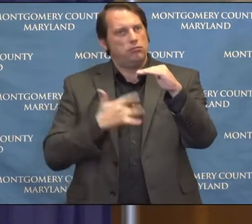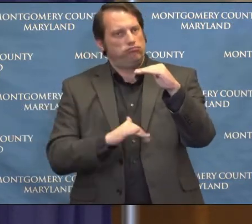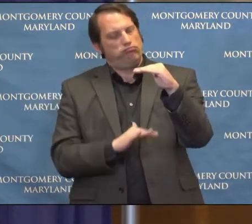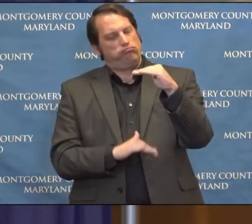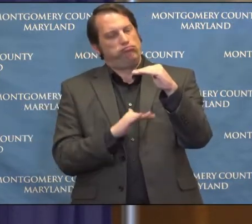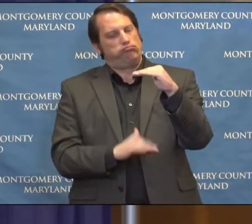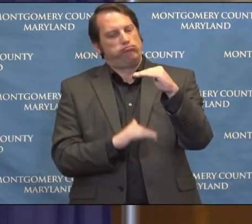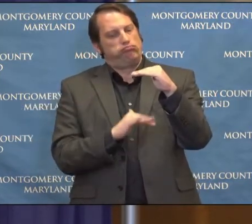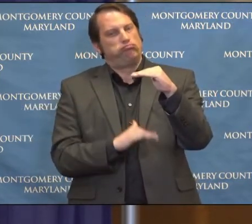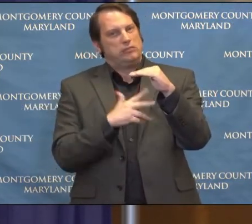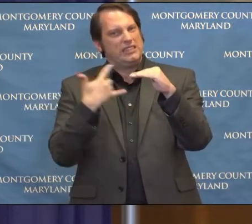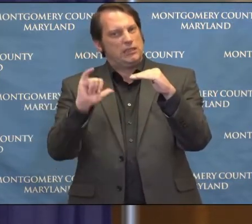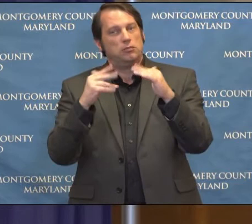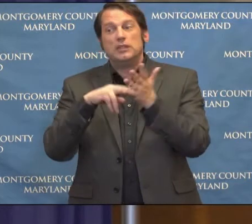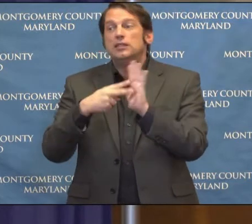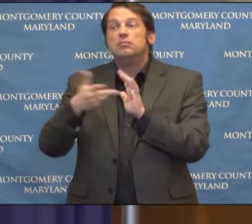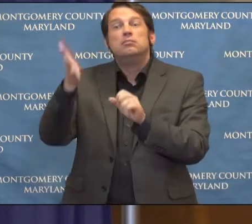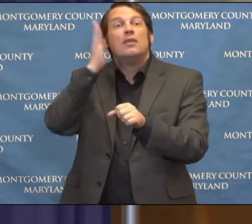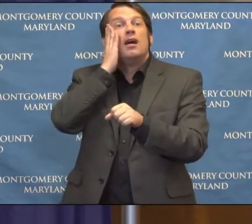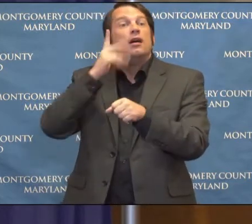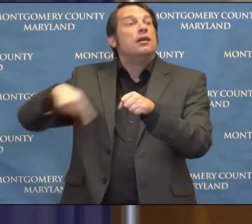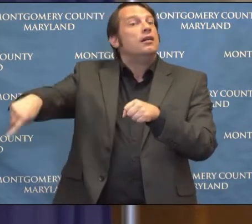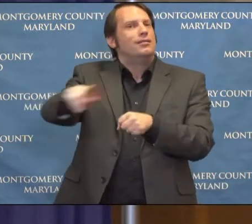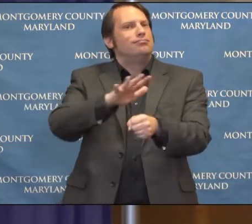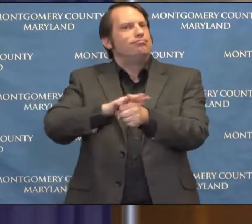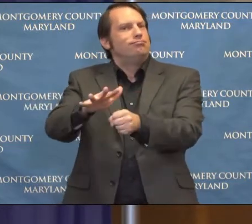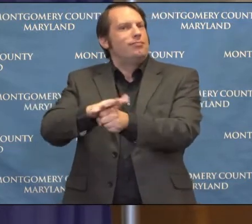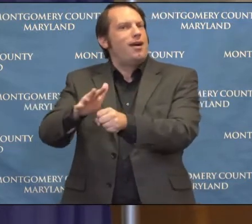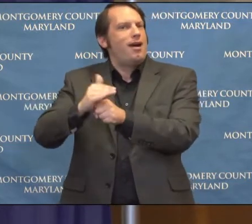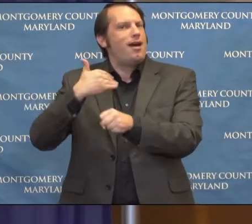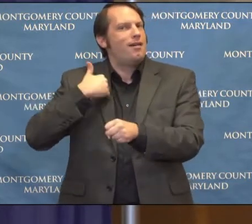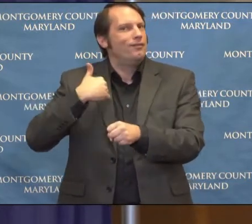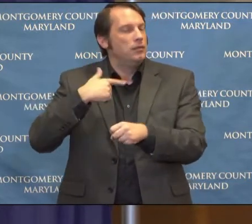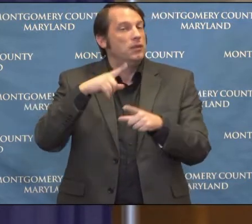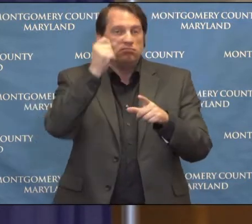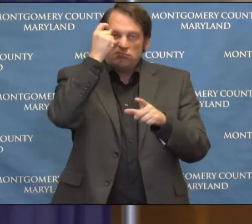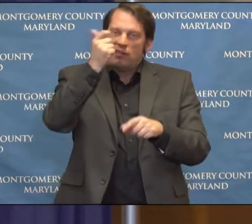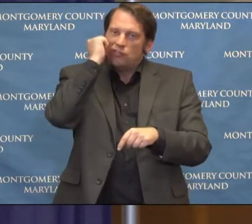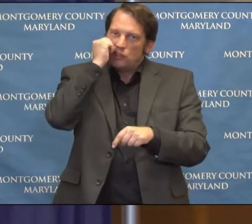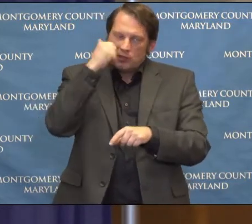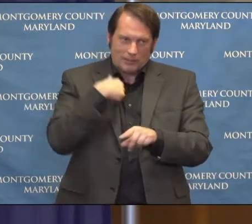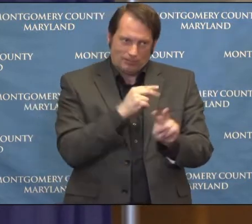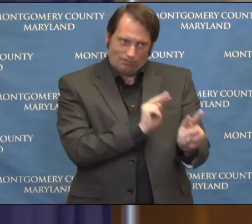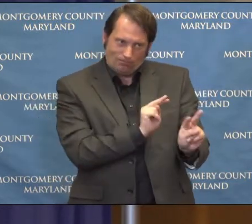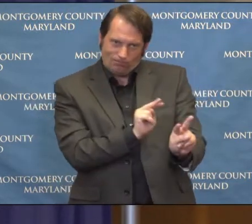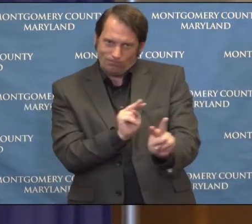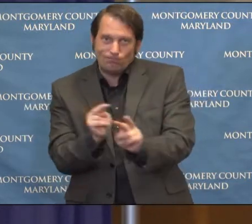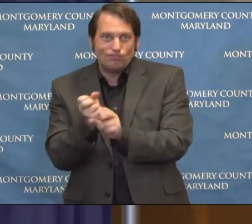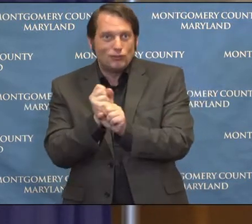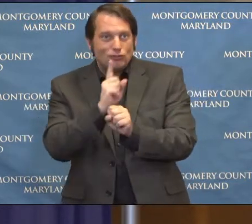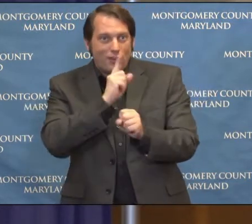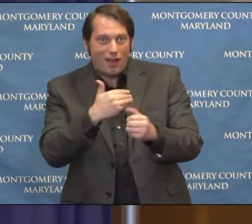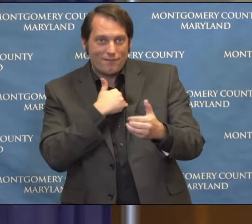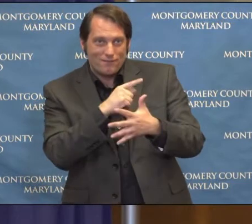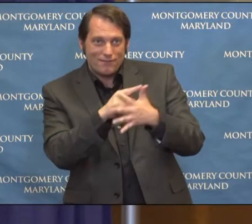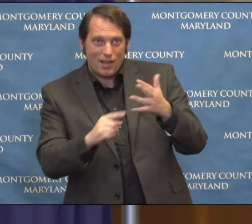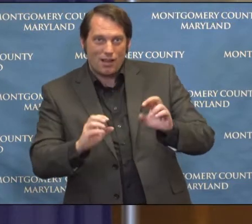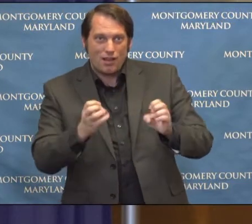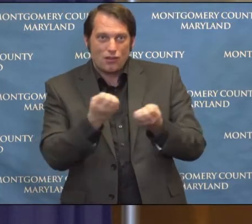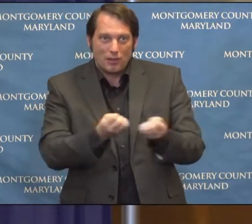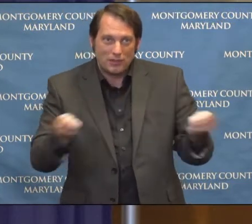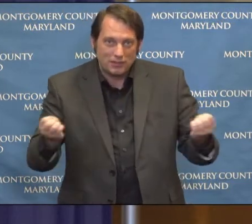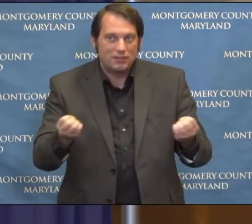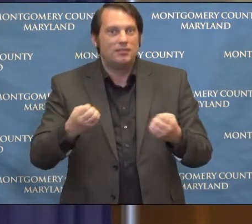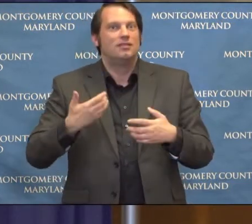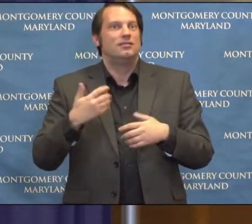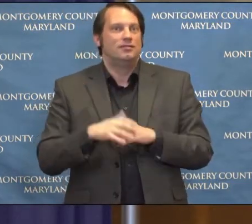on a daily basis. So we've got bed space. Now, we do want to make sure that we have enough equipment to provide critical care